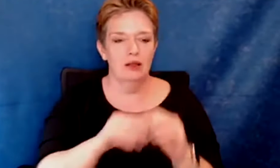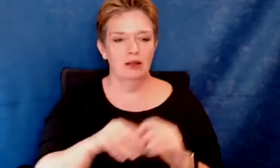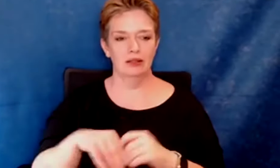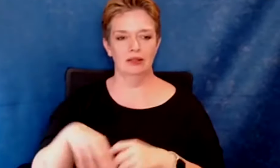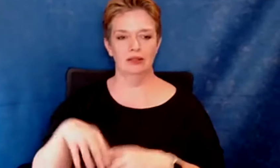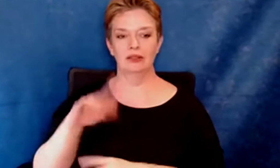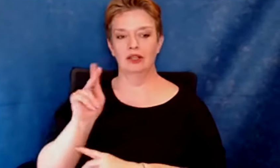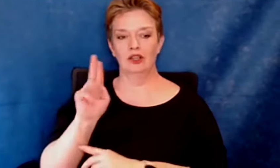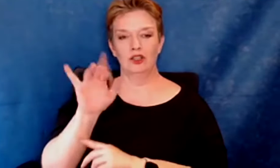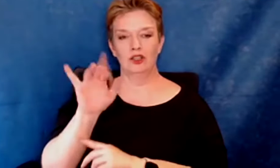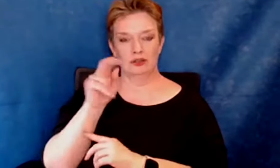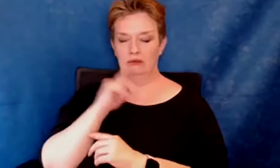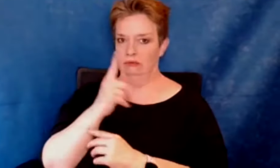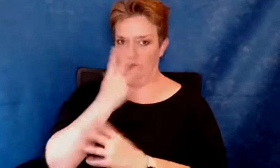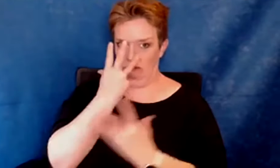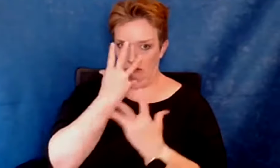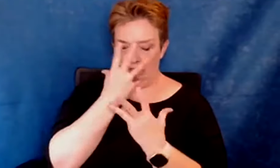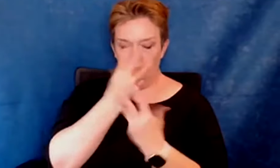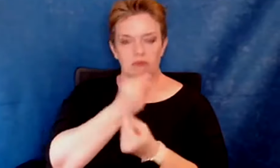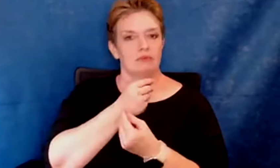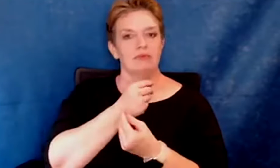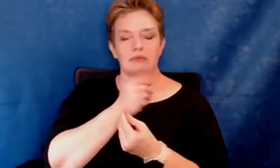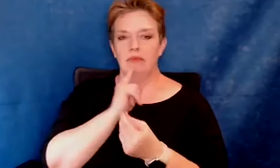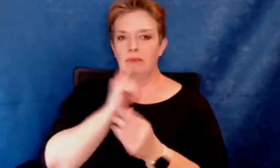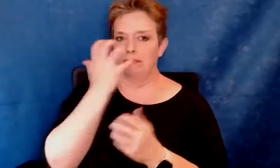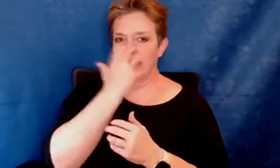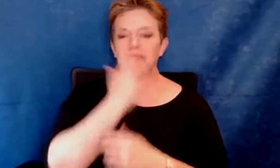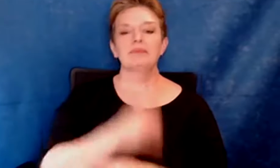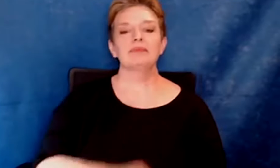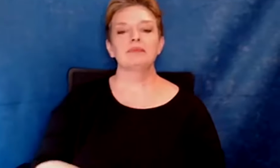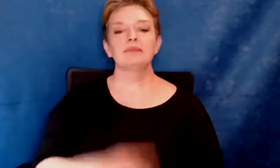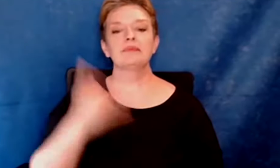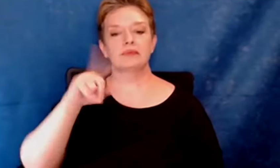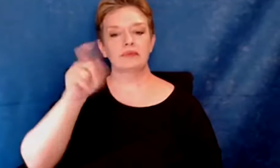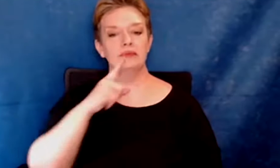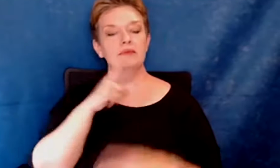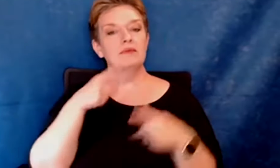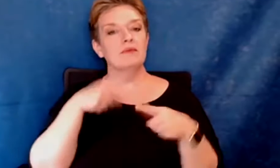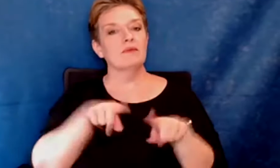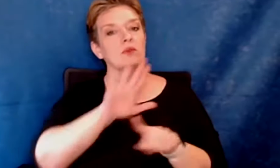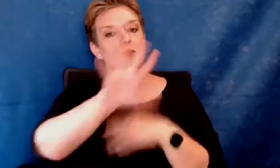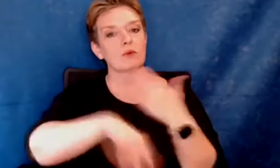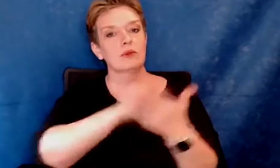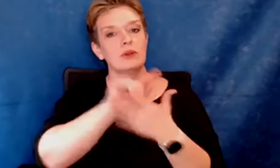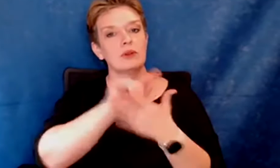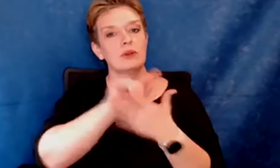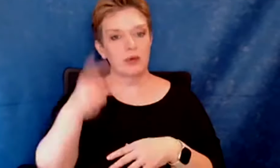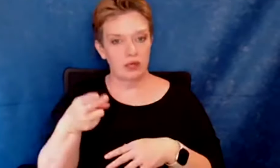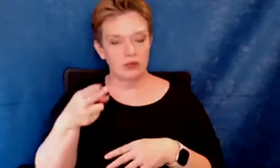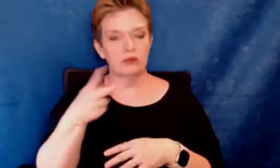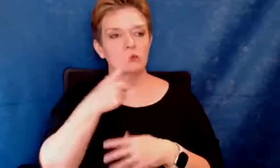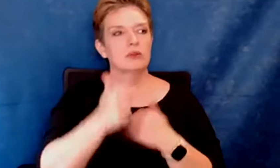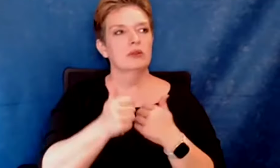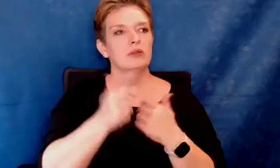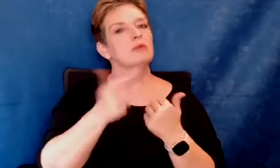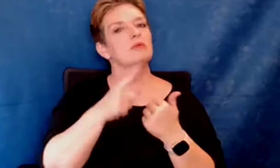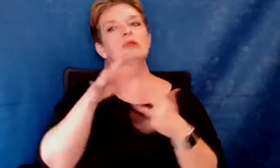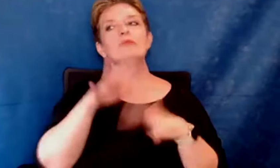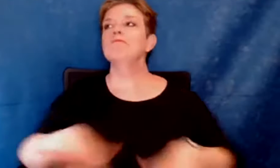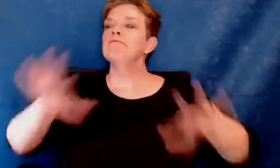amazing. We have a question. So during your time at the James Castle House, what surprised you most about the space?